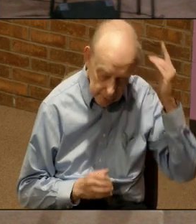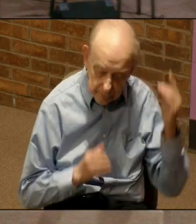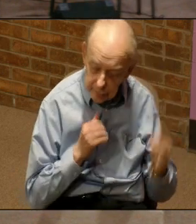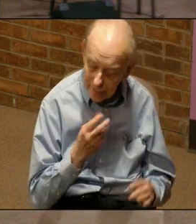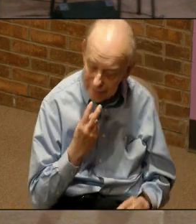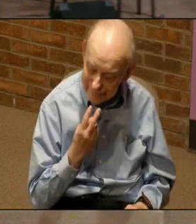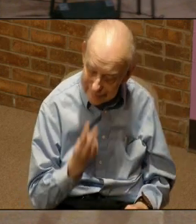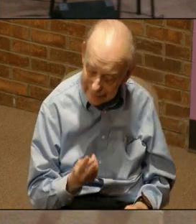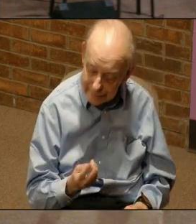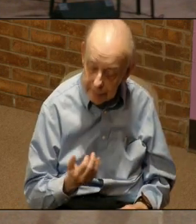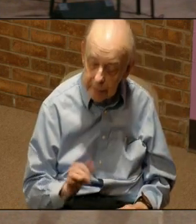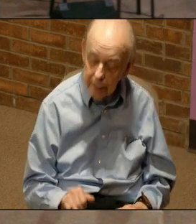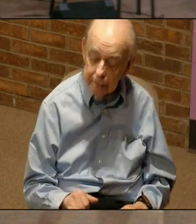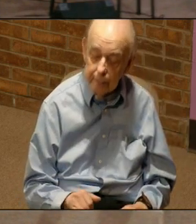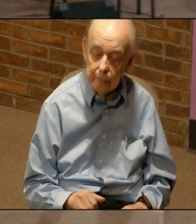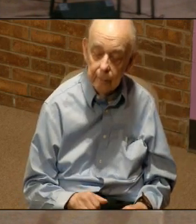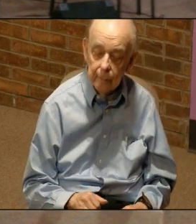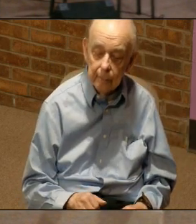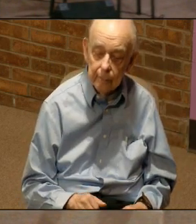yet.